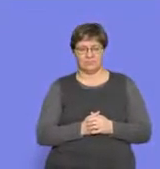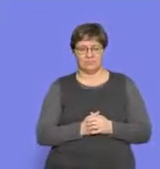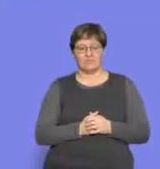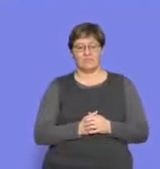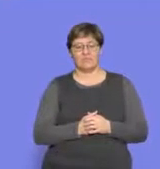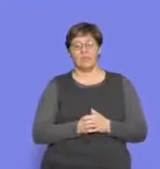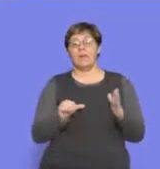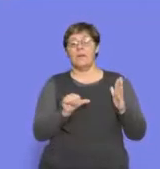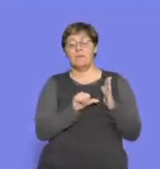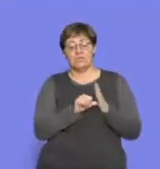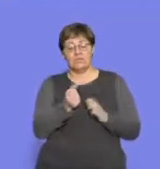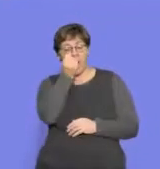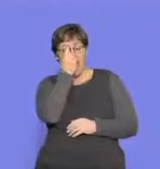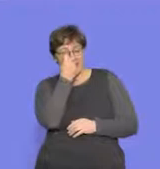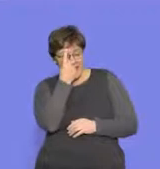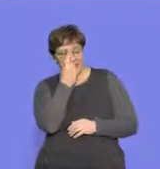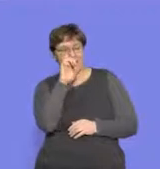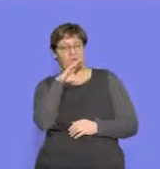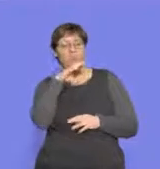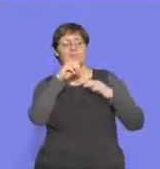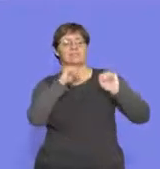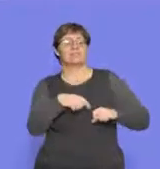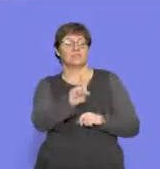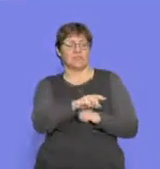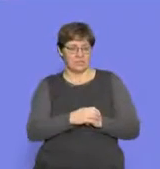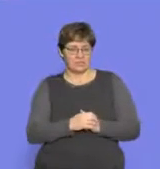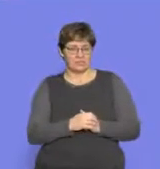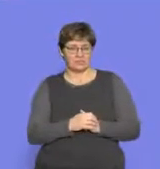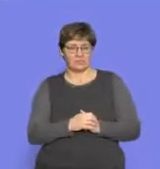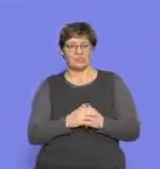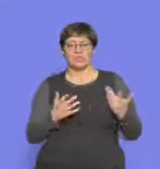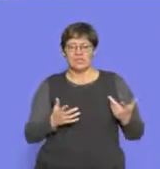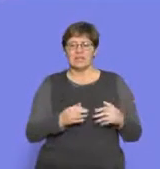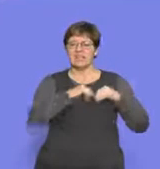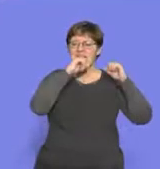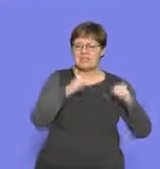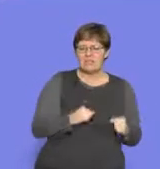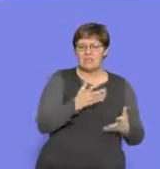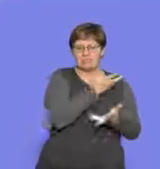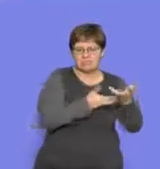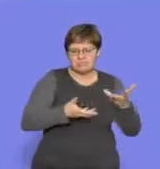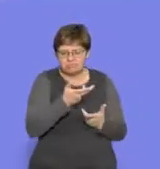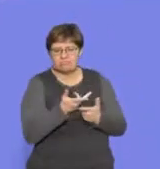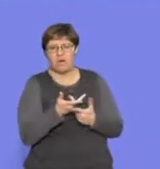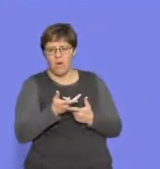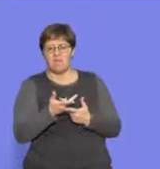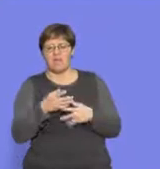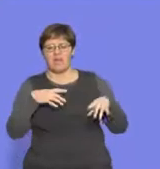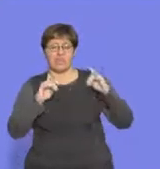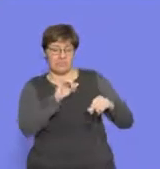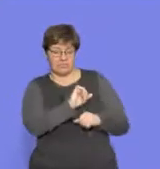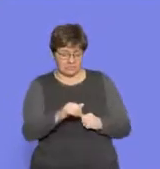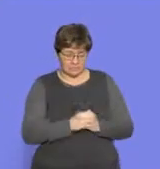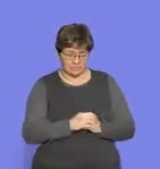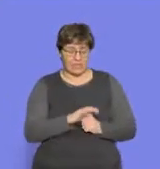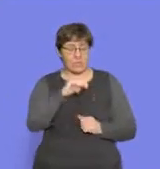It's important that we understand what an ecosystem is. Eco refers to ecology, and systems refer to the interactions of organisms.